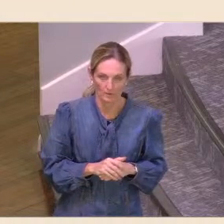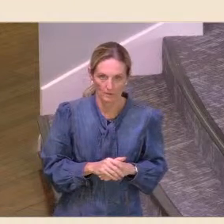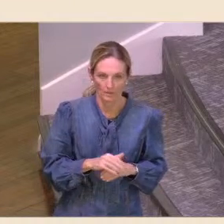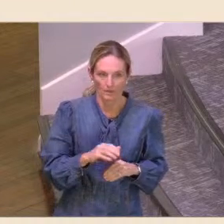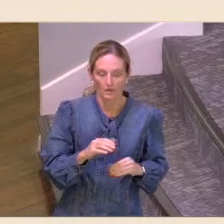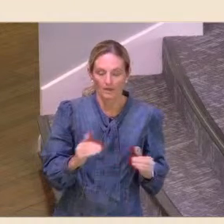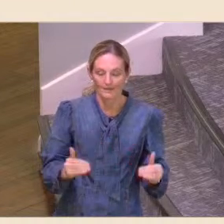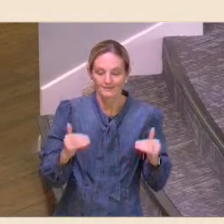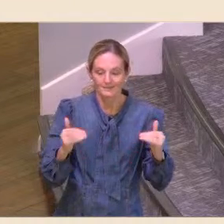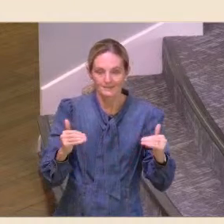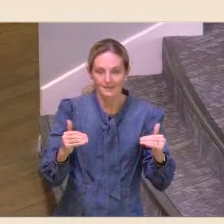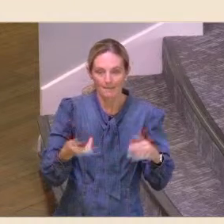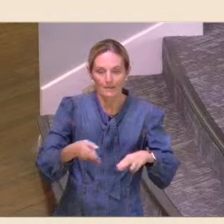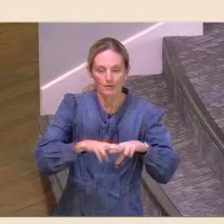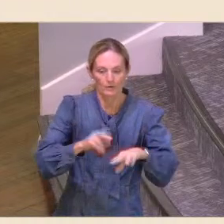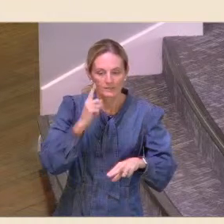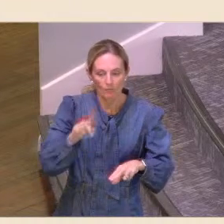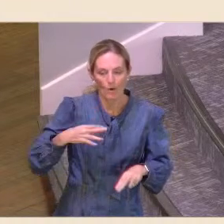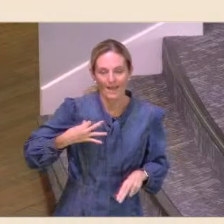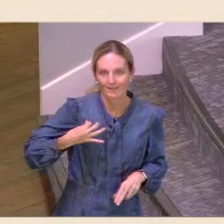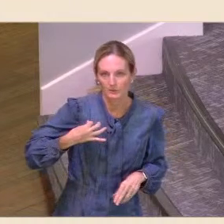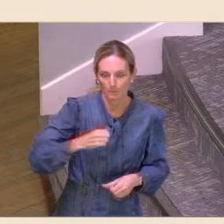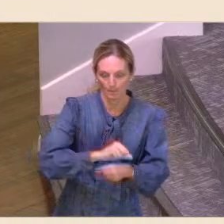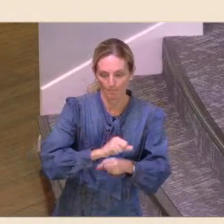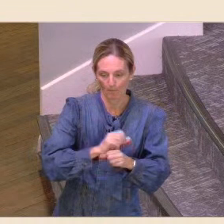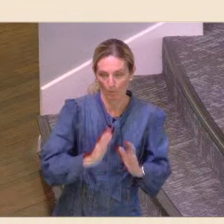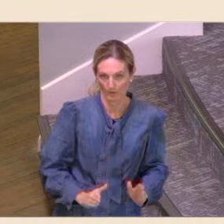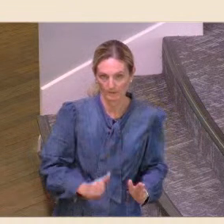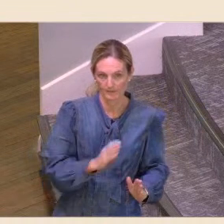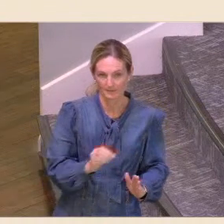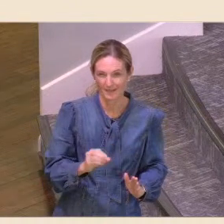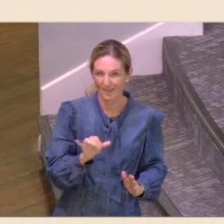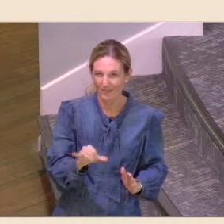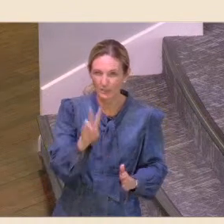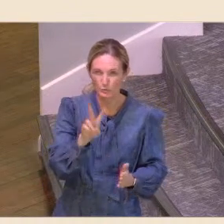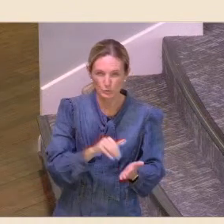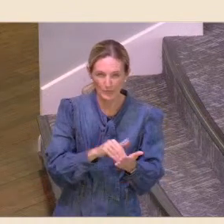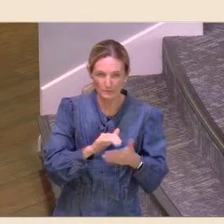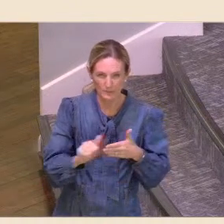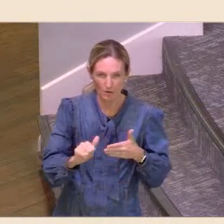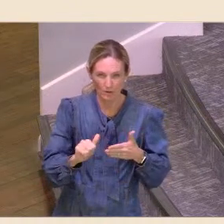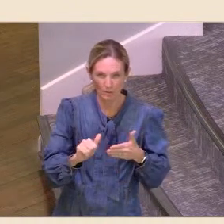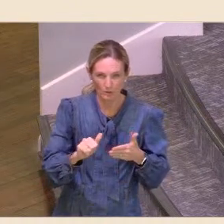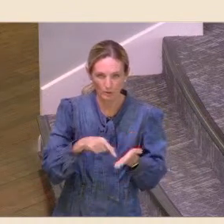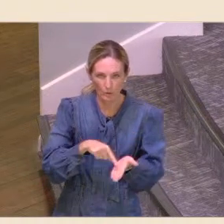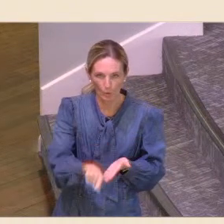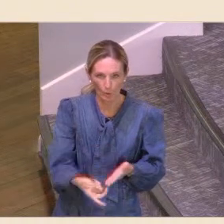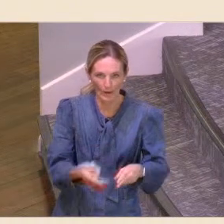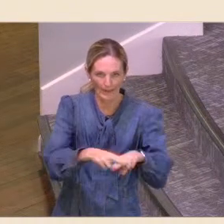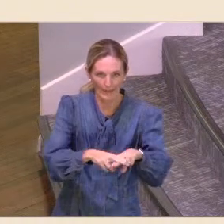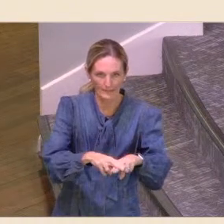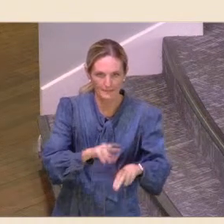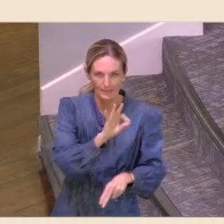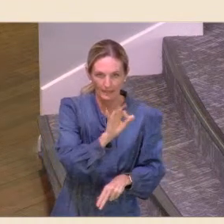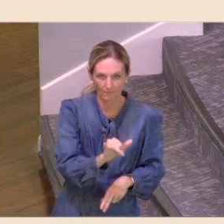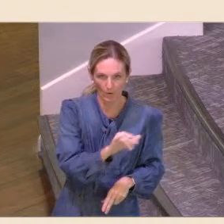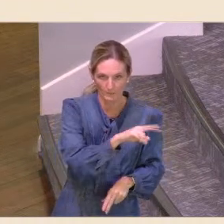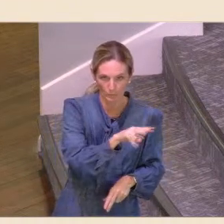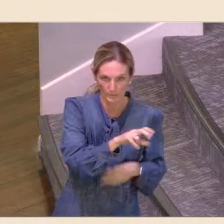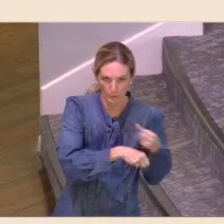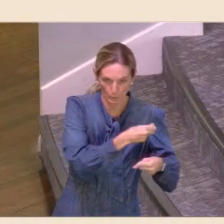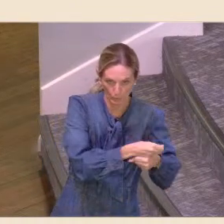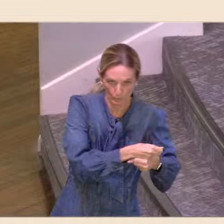for all eligible employees. And those $2,000 raises that we gave employees in FY22 we're